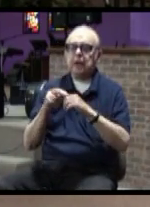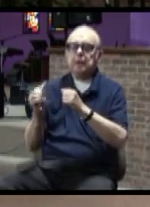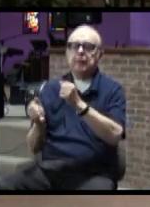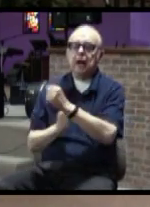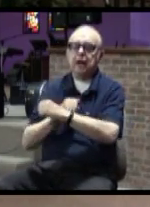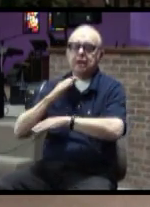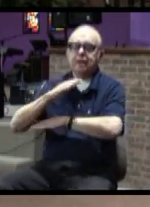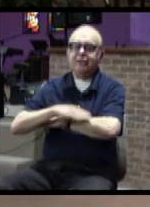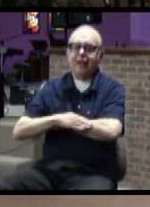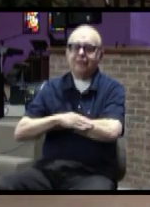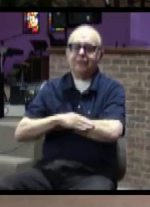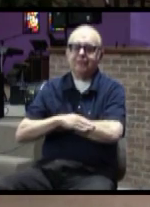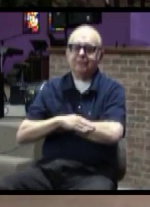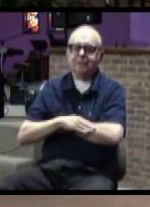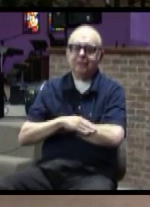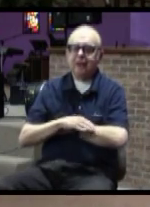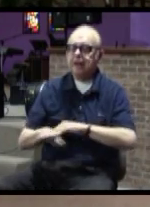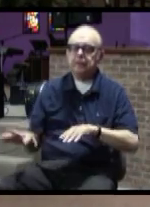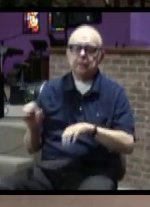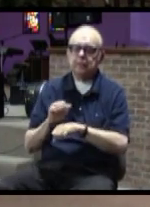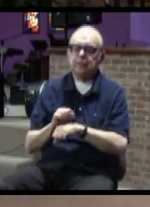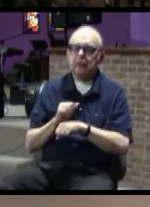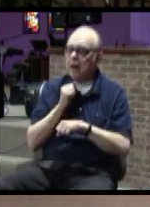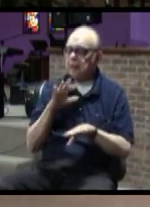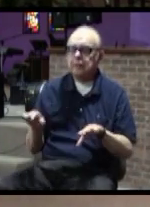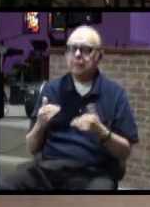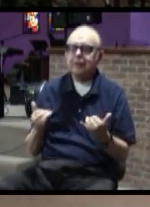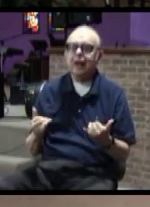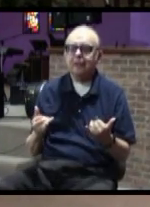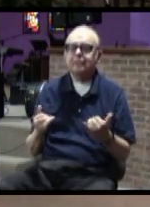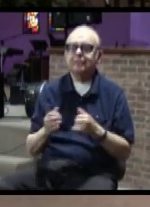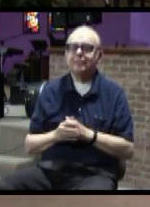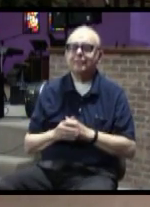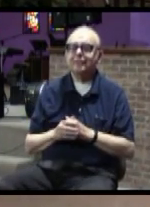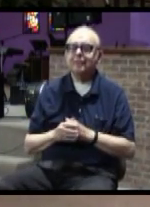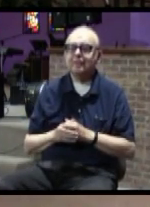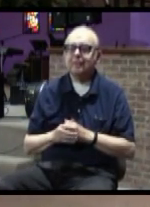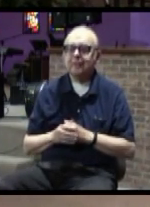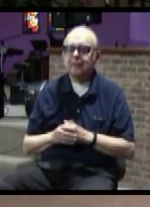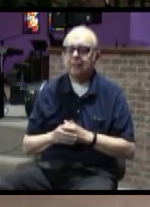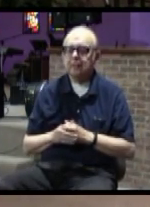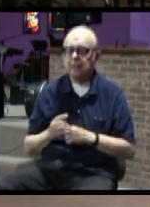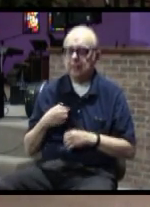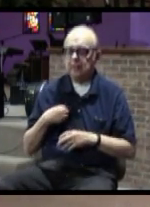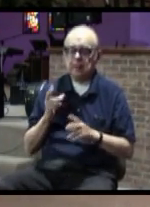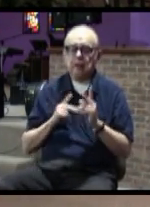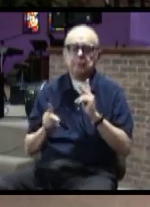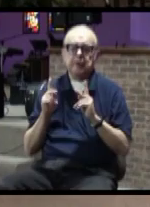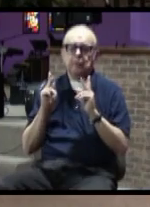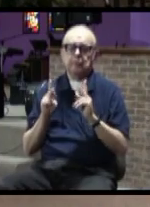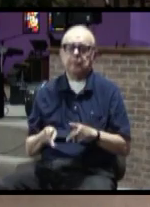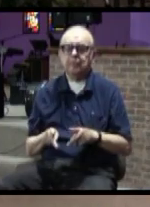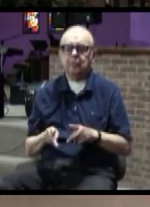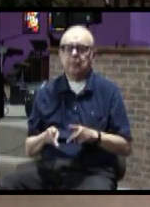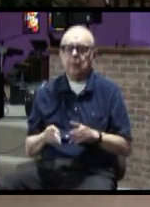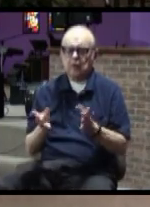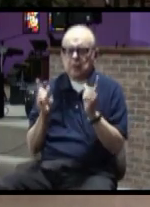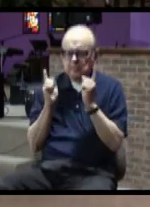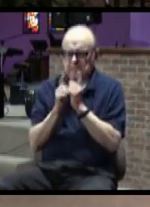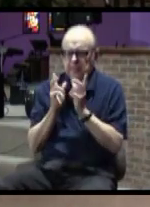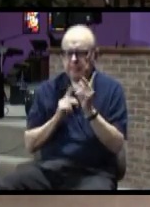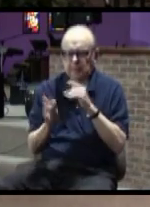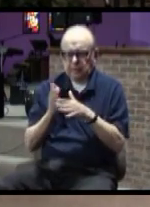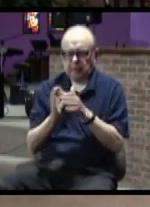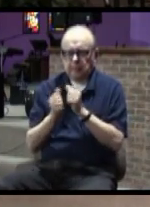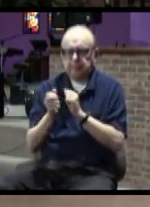the desk type of person. I didn't do it when I worked, and I'm not going to do it here. I'm a people